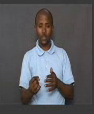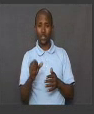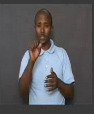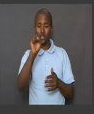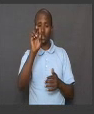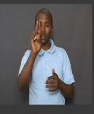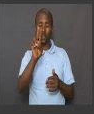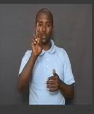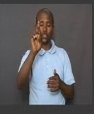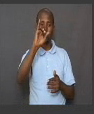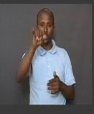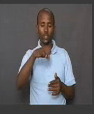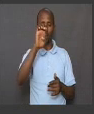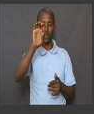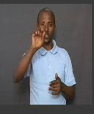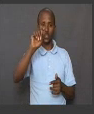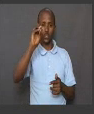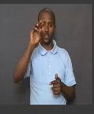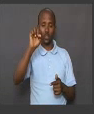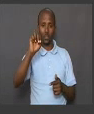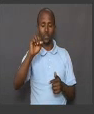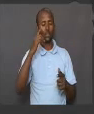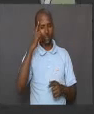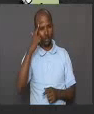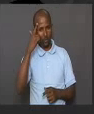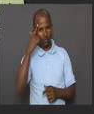surjection? Take a moment to decide.